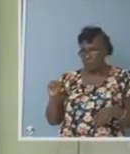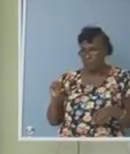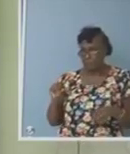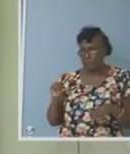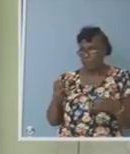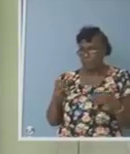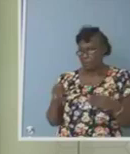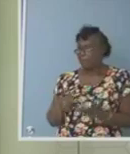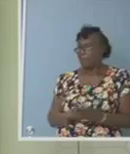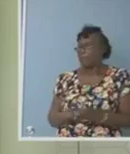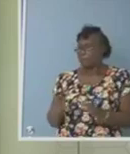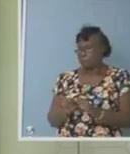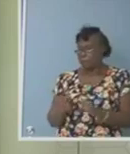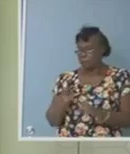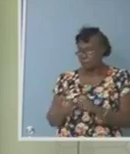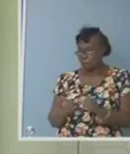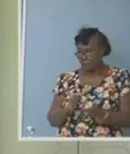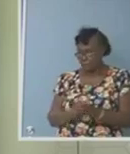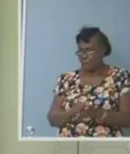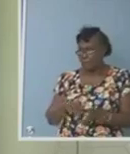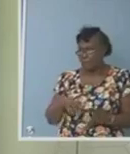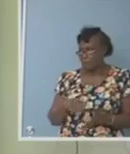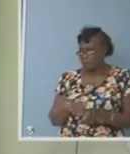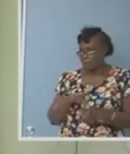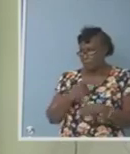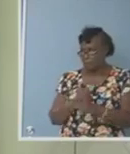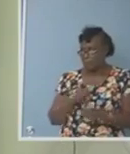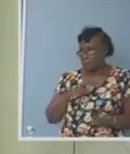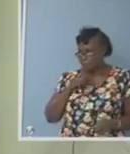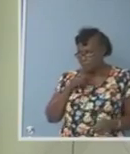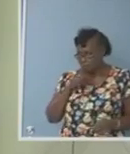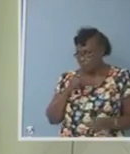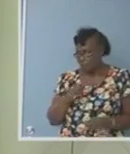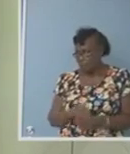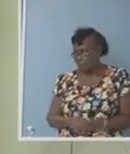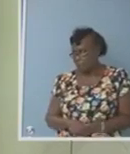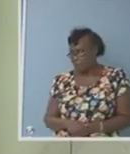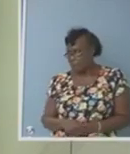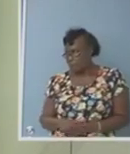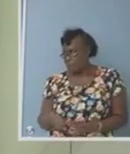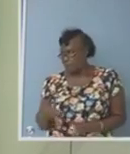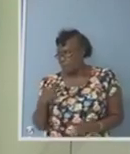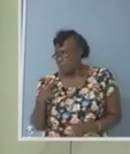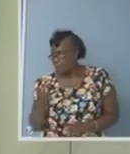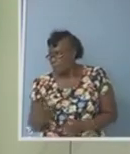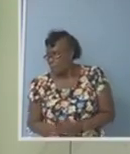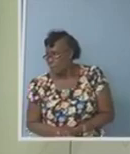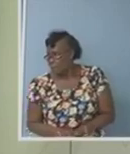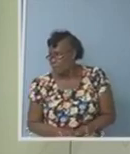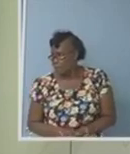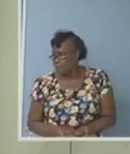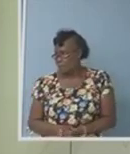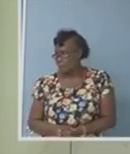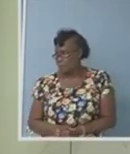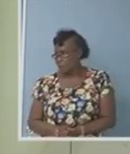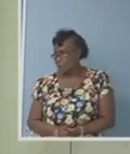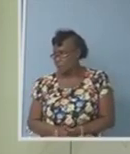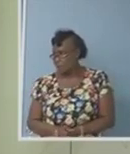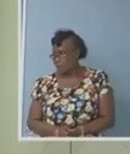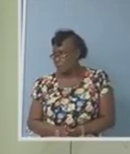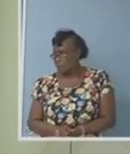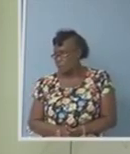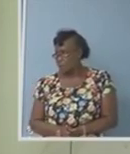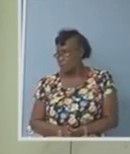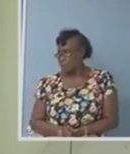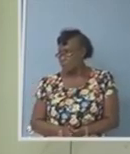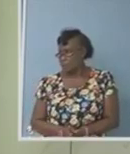remain safe, and that supermarket with 2 branches, not just a major business in Tobago, but